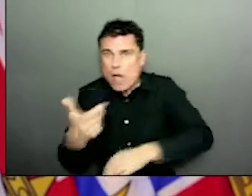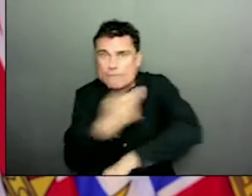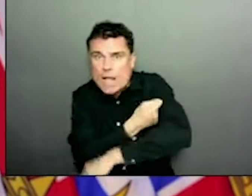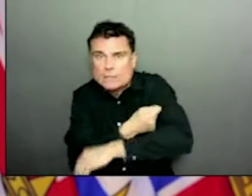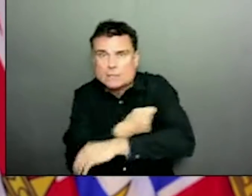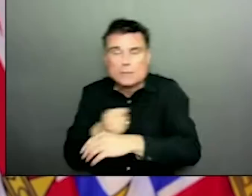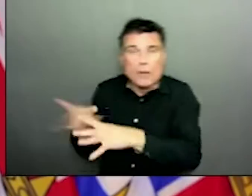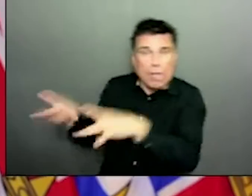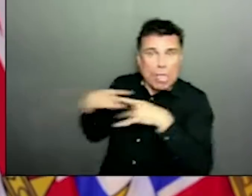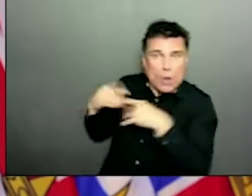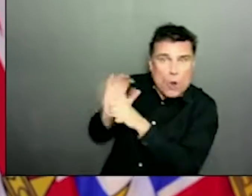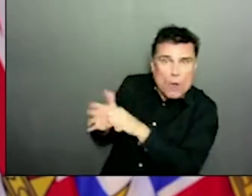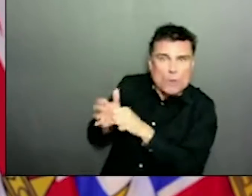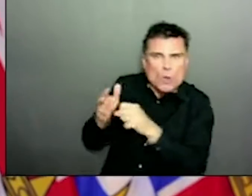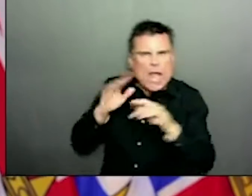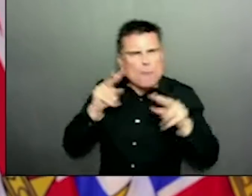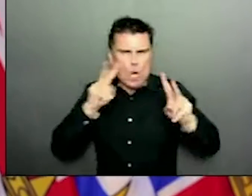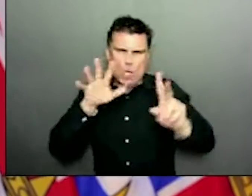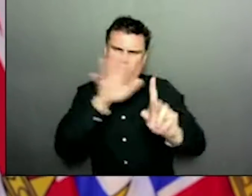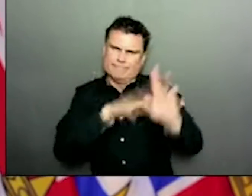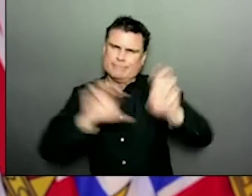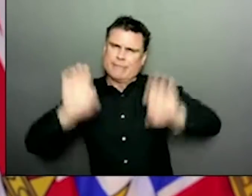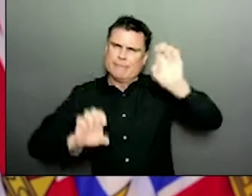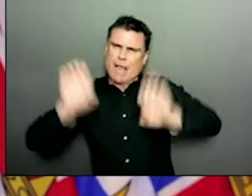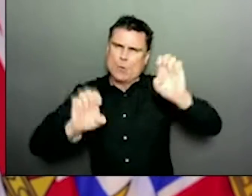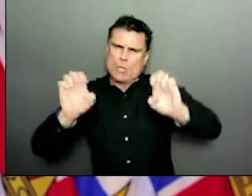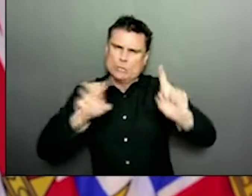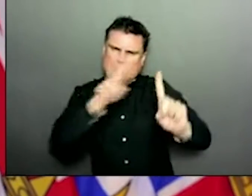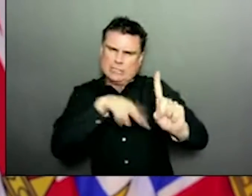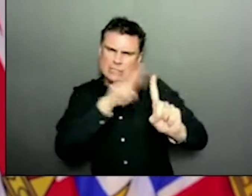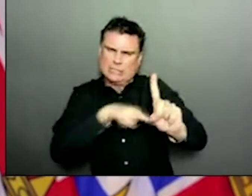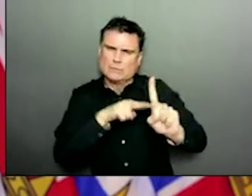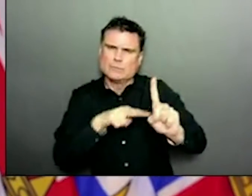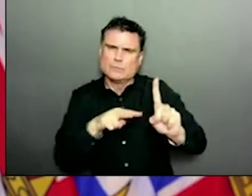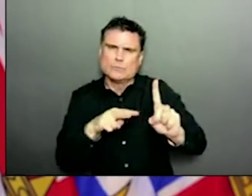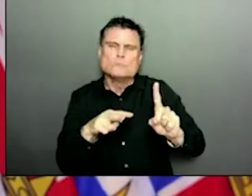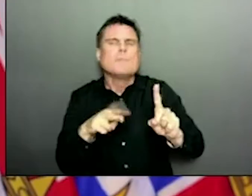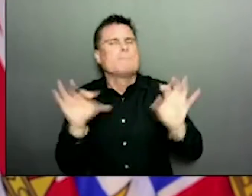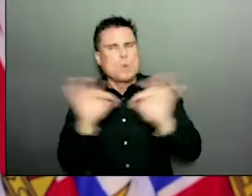immune-compromising condition as we learn more about this vaccine.